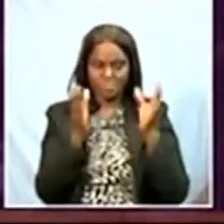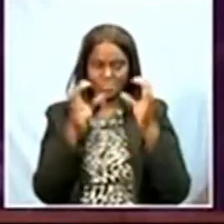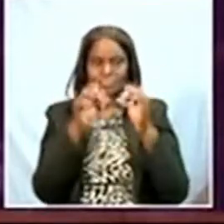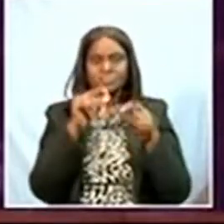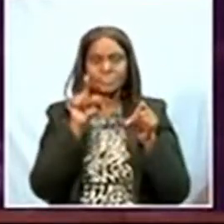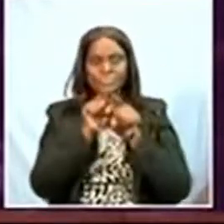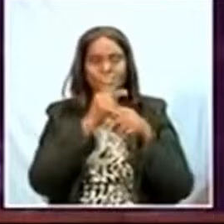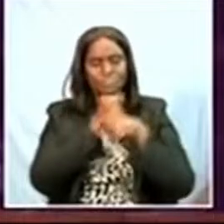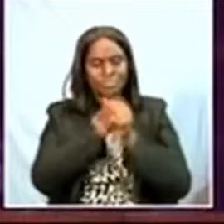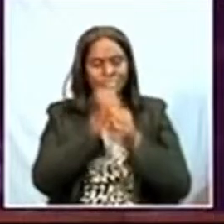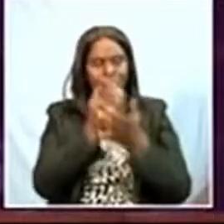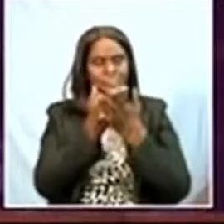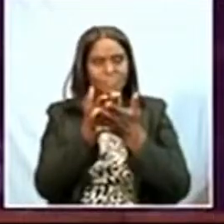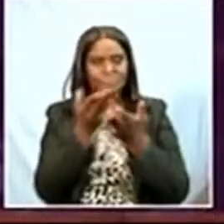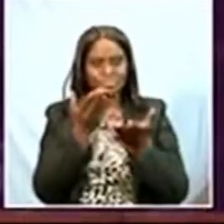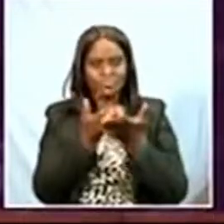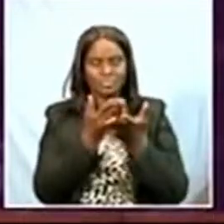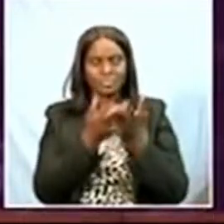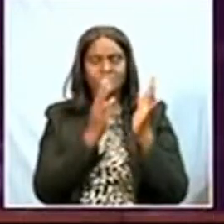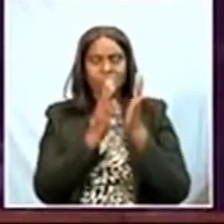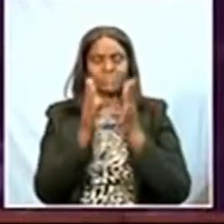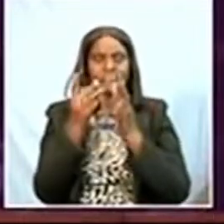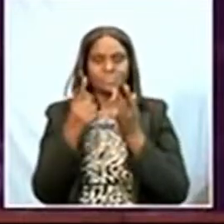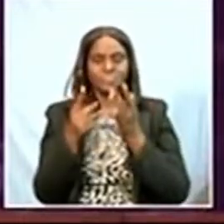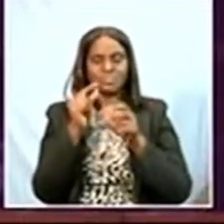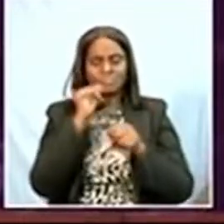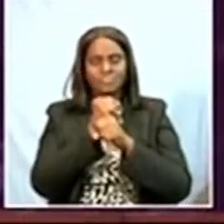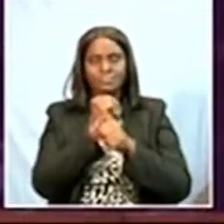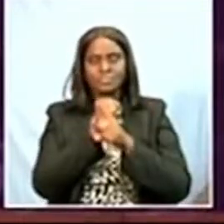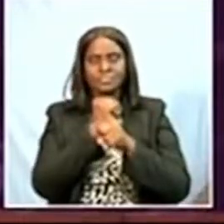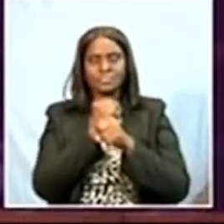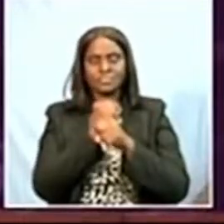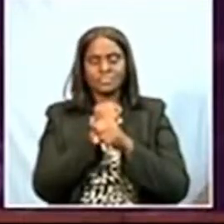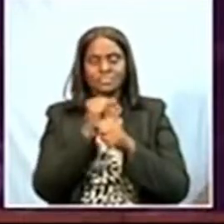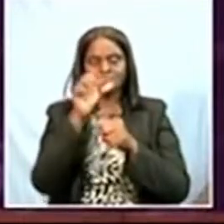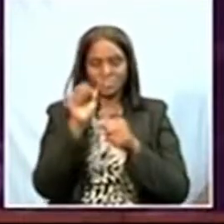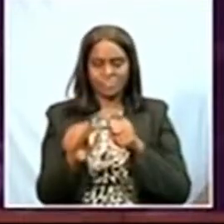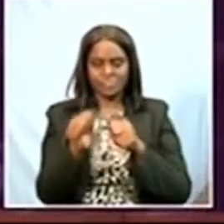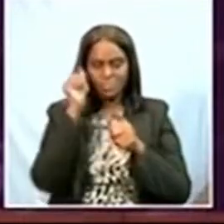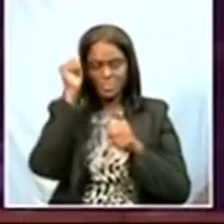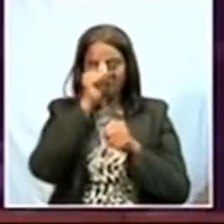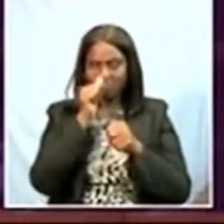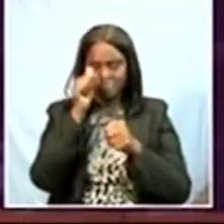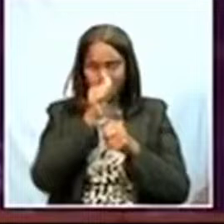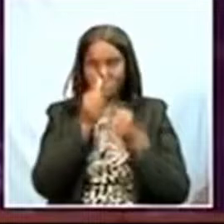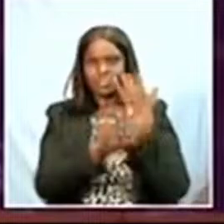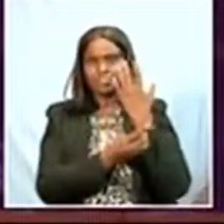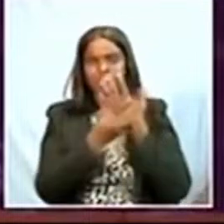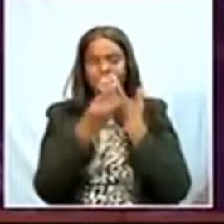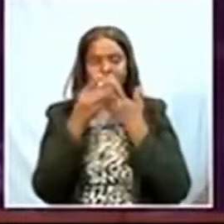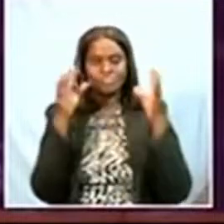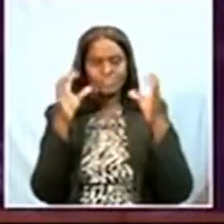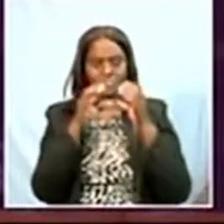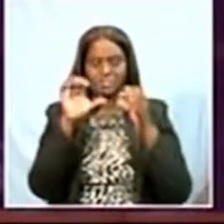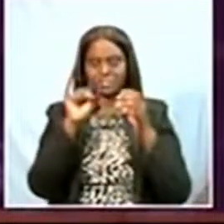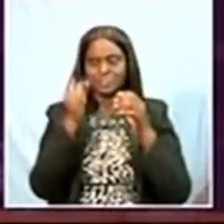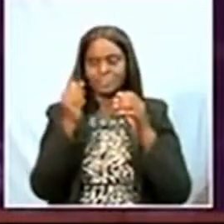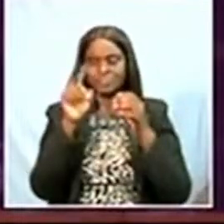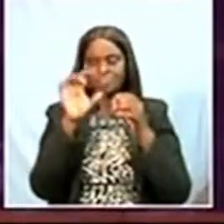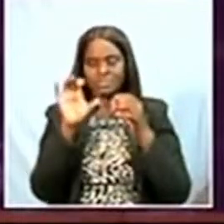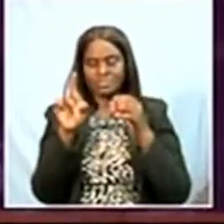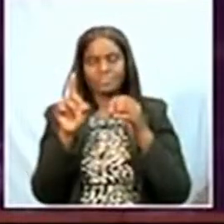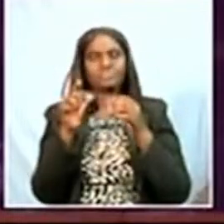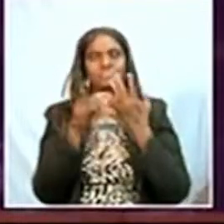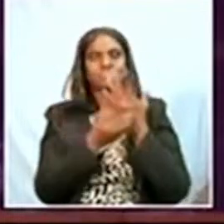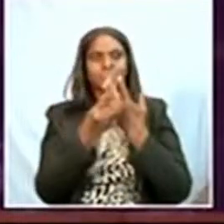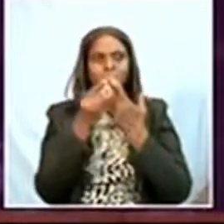making submission on the consideration of the operationalization of the Southern African Development Community, SADC